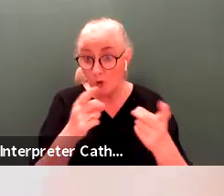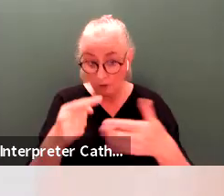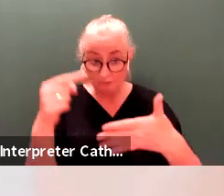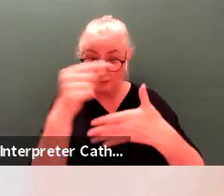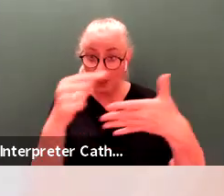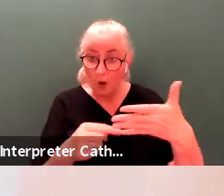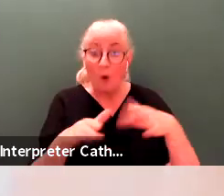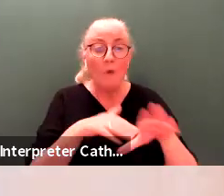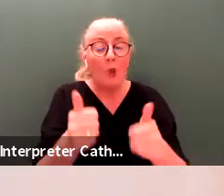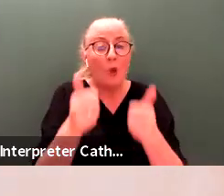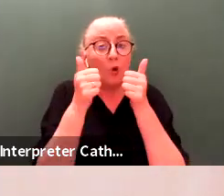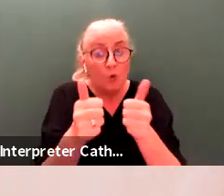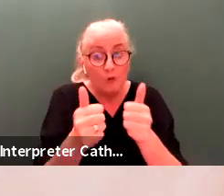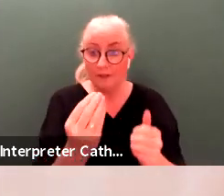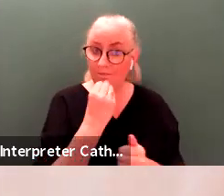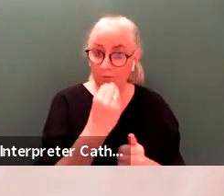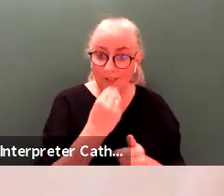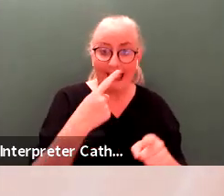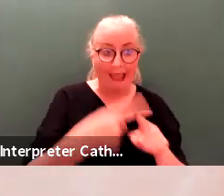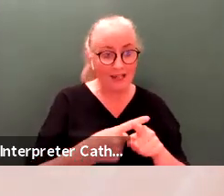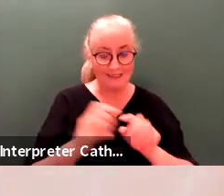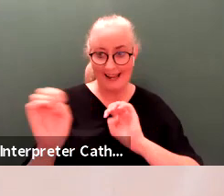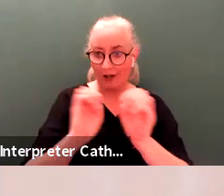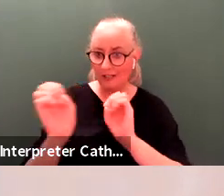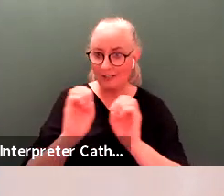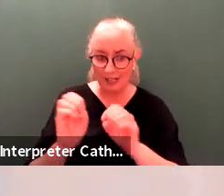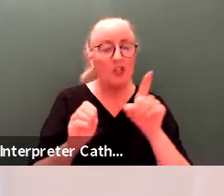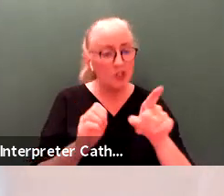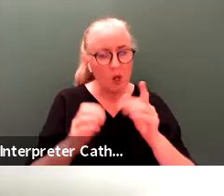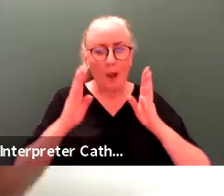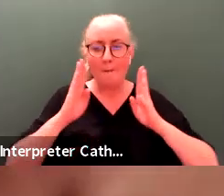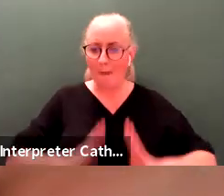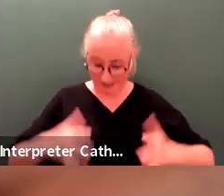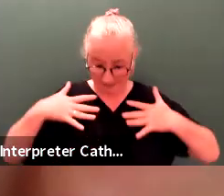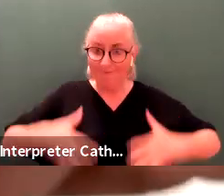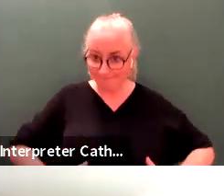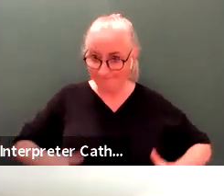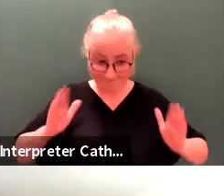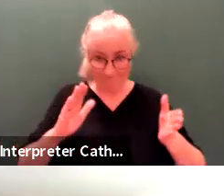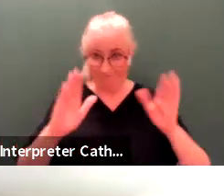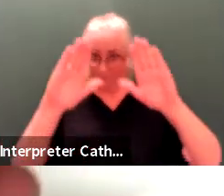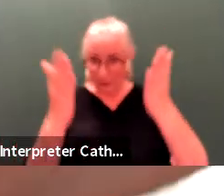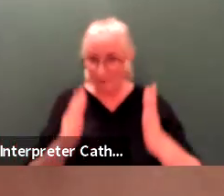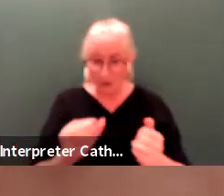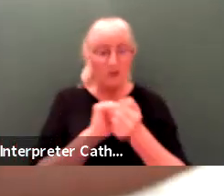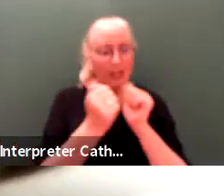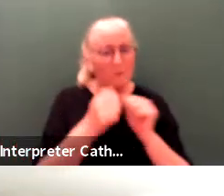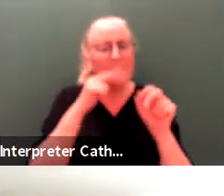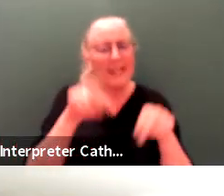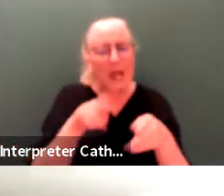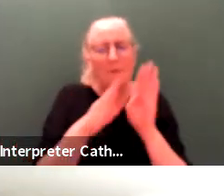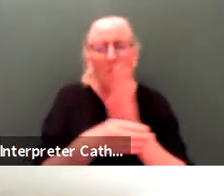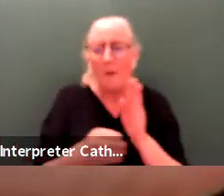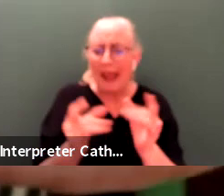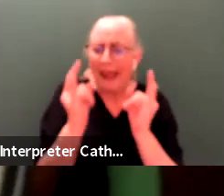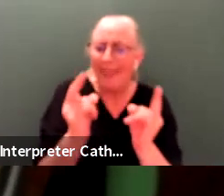good nutrition and exercise. In addition, although our body shape is changing, we can still keep it healthy with some lifestyle